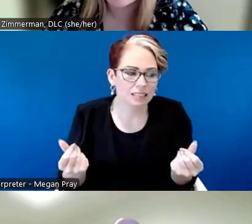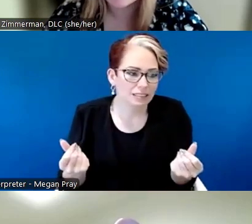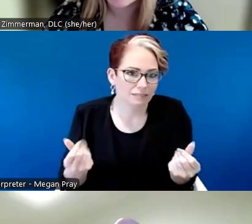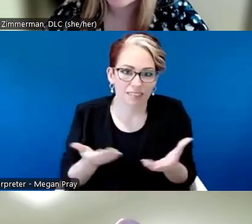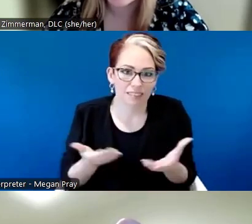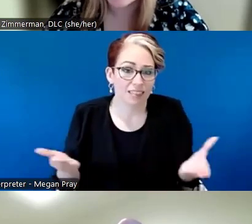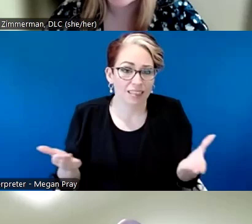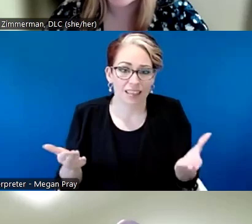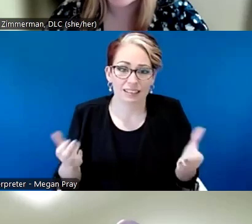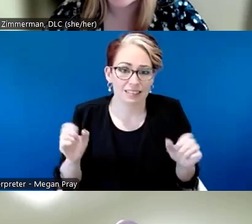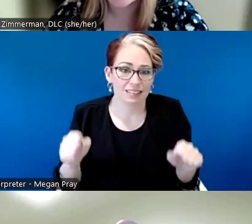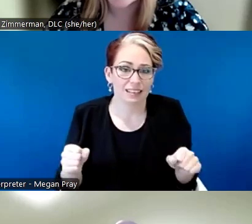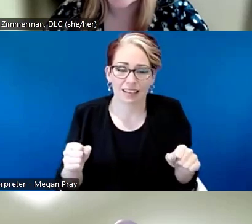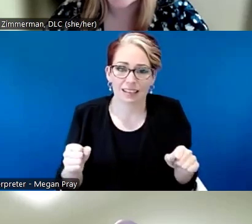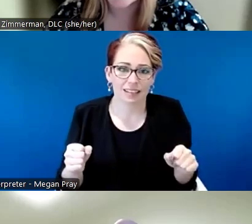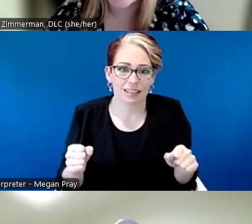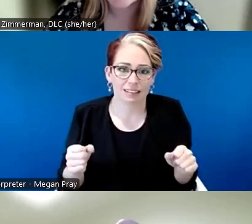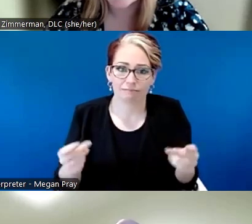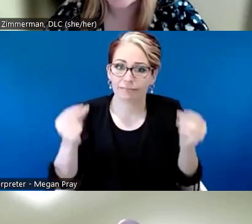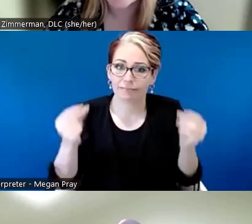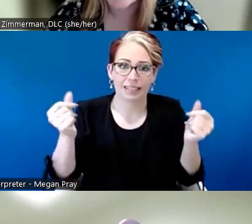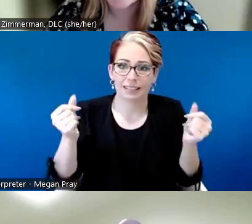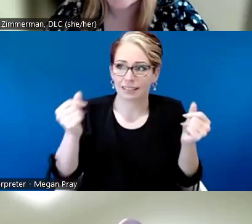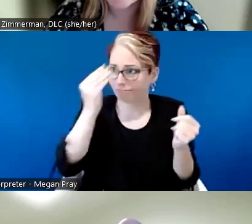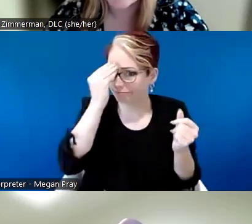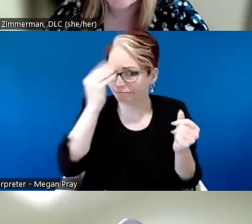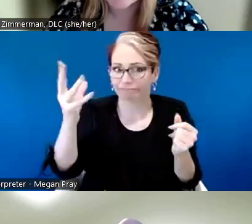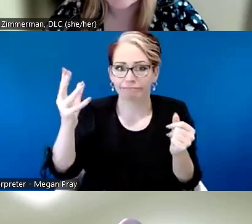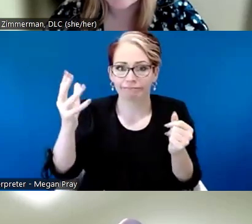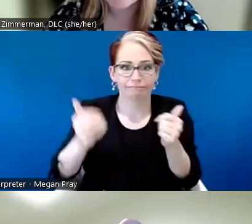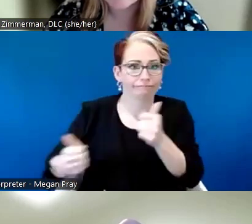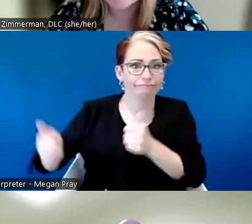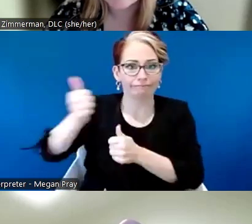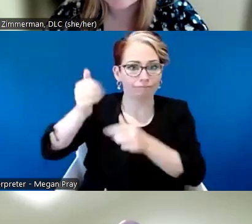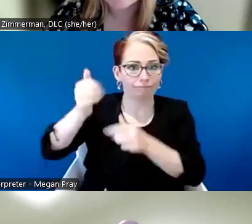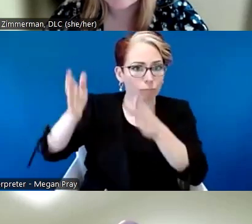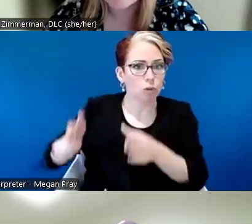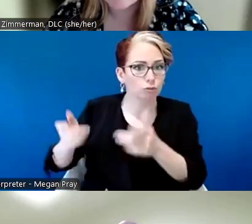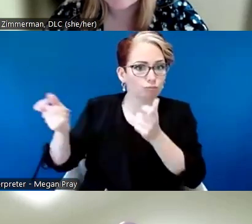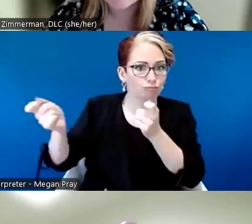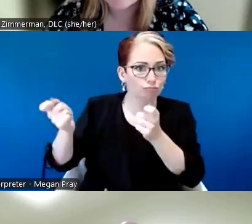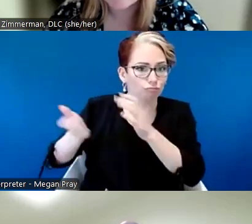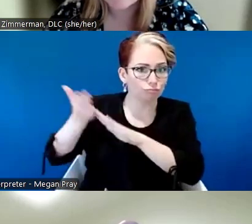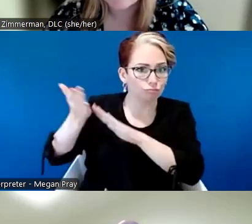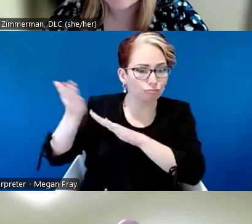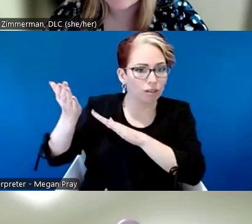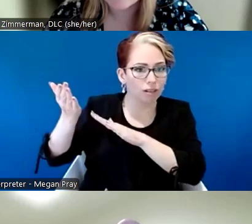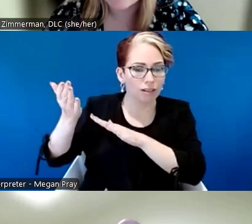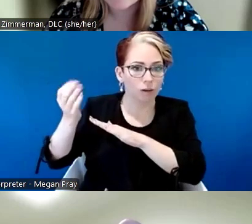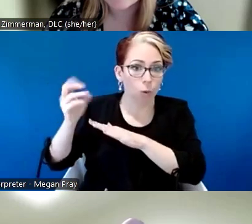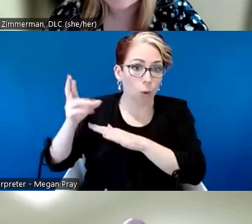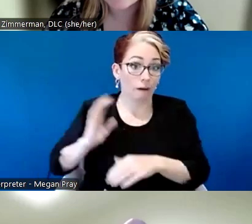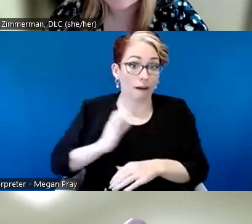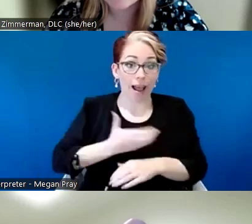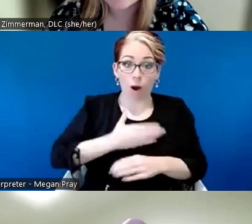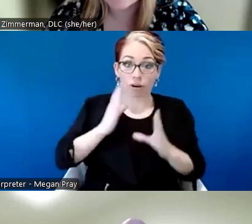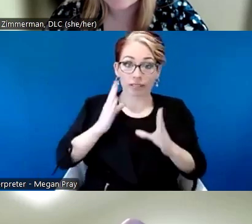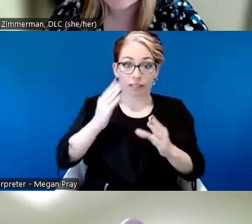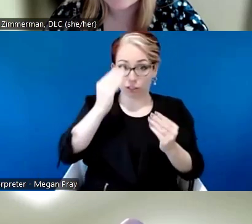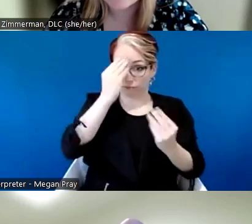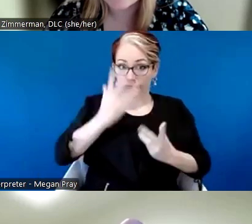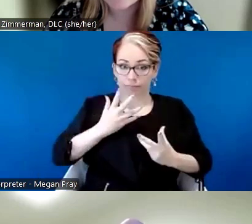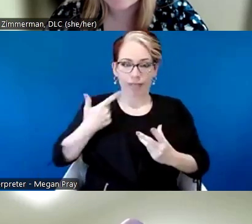immediately to the attention of the person in charge, and if not, immediately to our attention, and that can be dealt